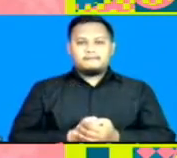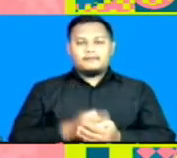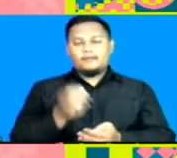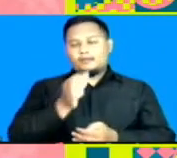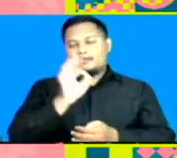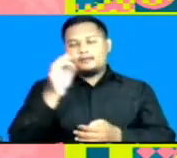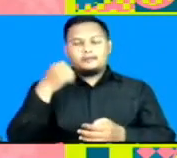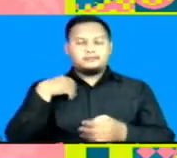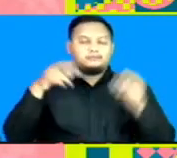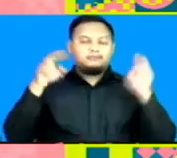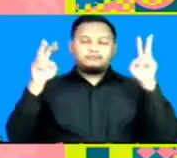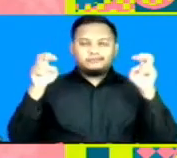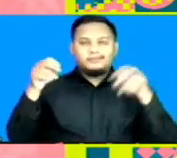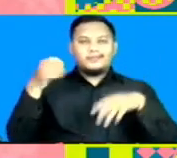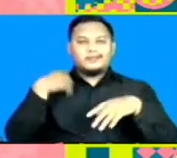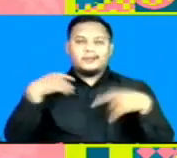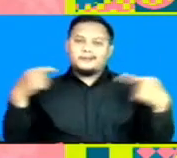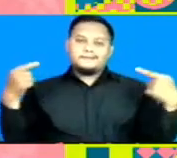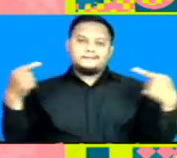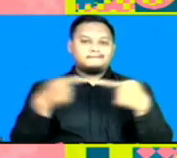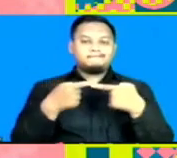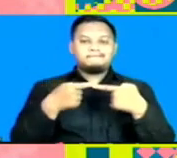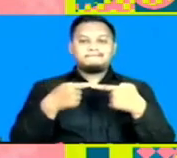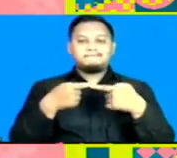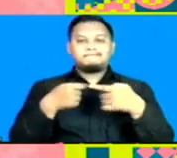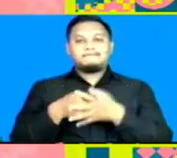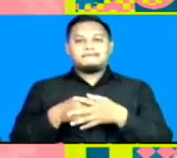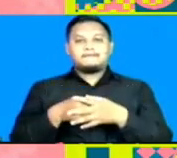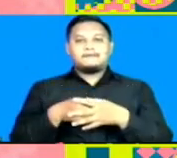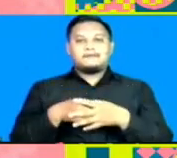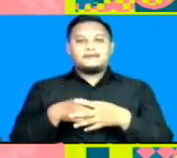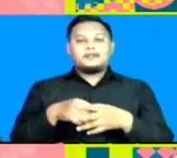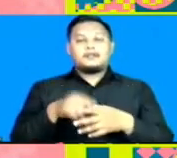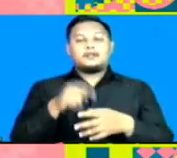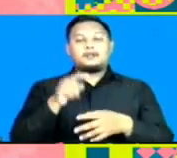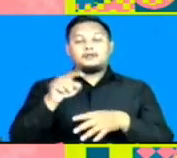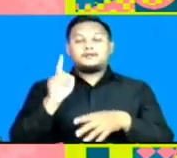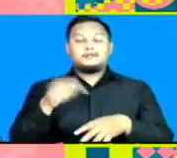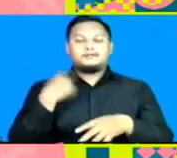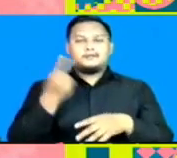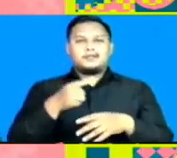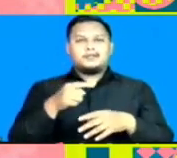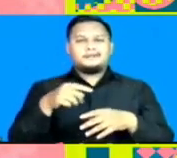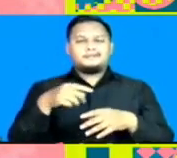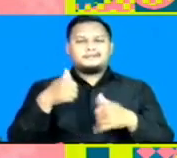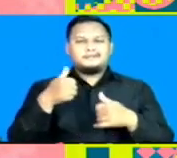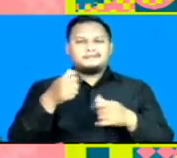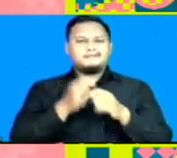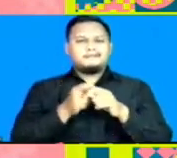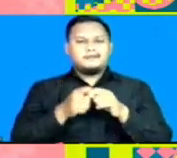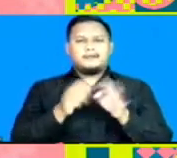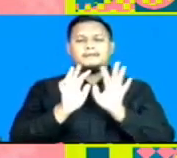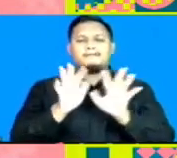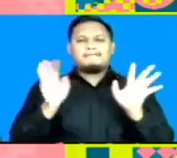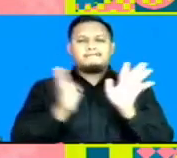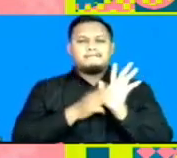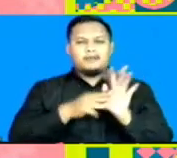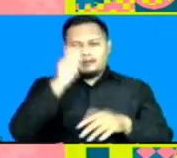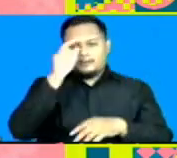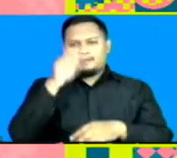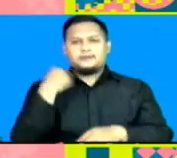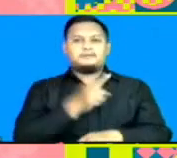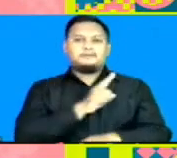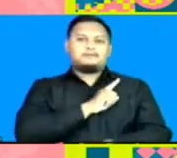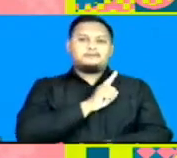I think we have created many issues for ourselves. And I think it begins with our education at schools. I think